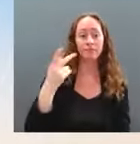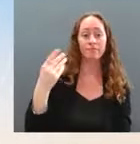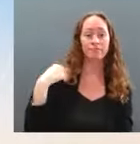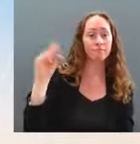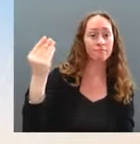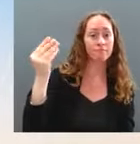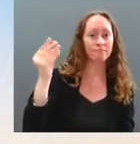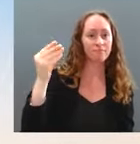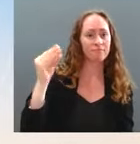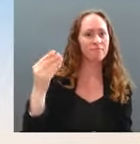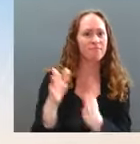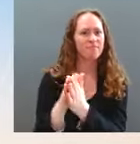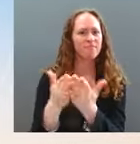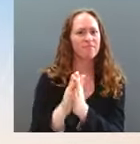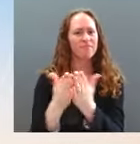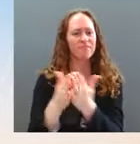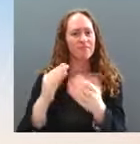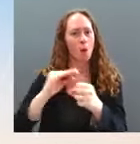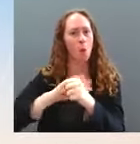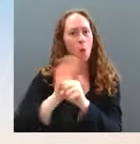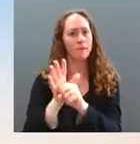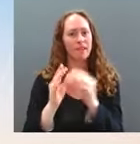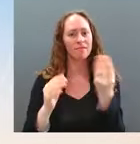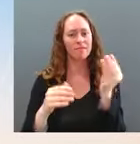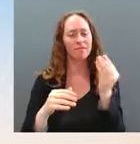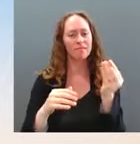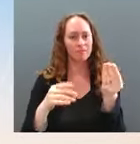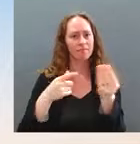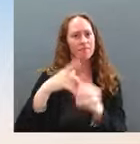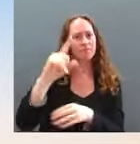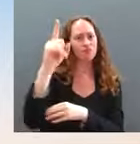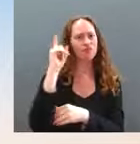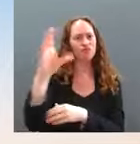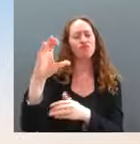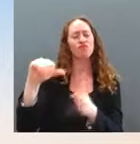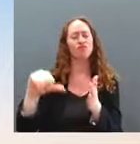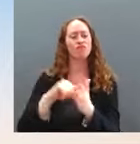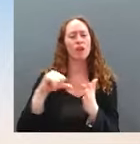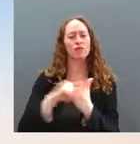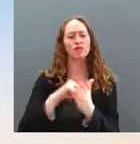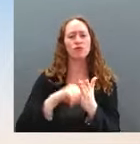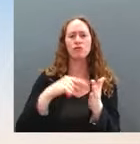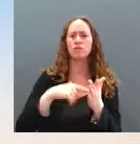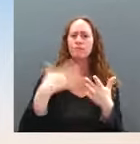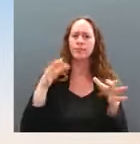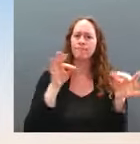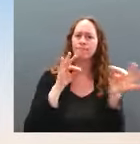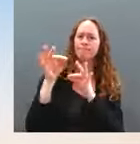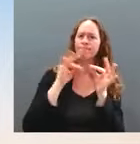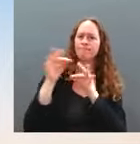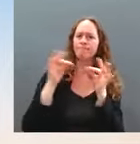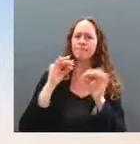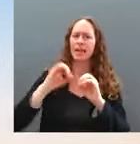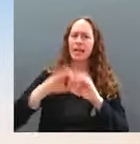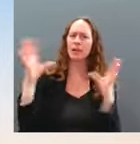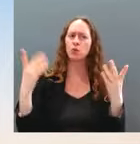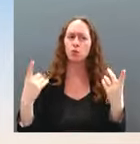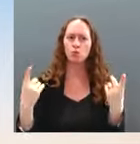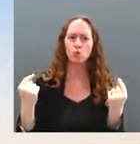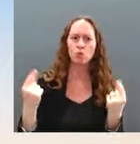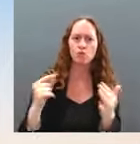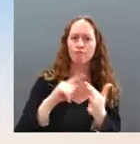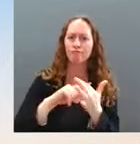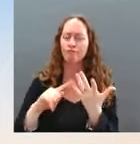is a 100-page preparedness plan that we put out that it meant to protect against and treat COVID, prepare for new variants,